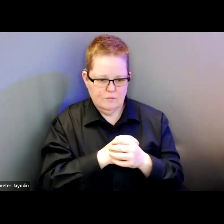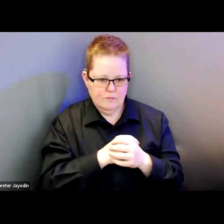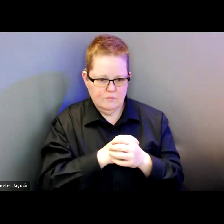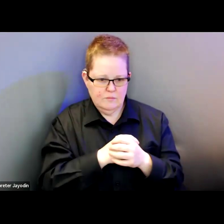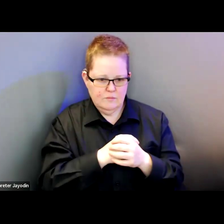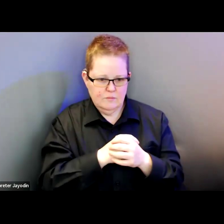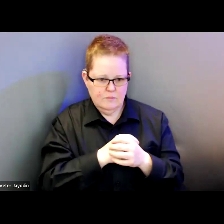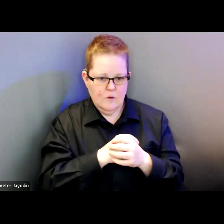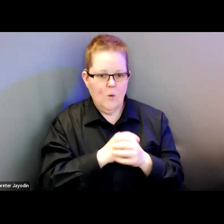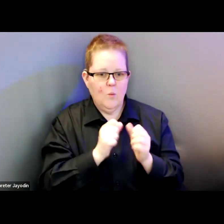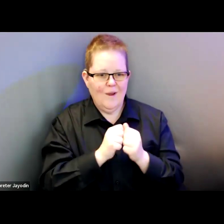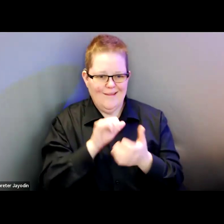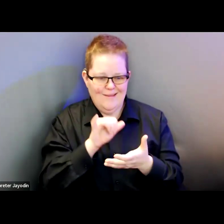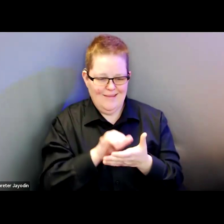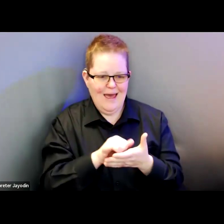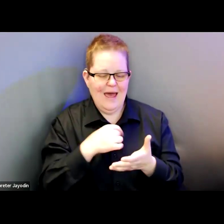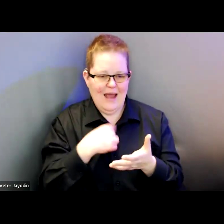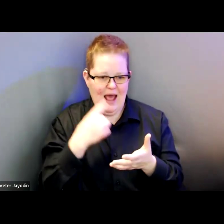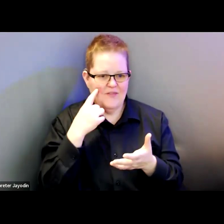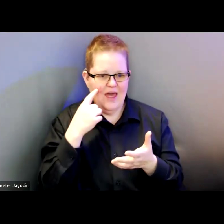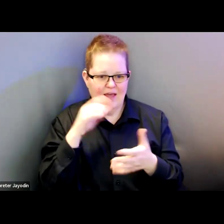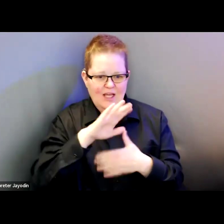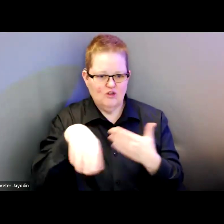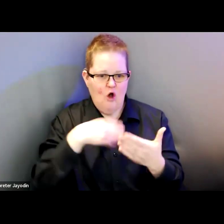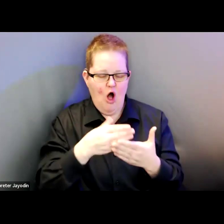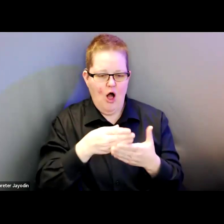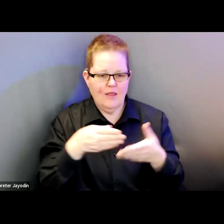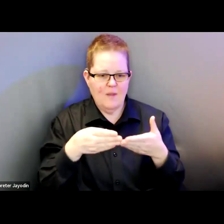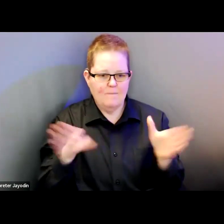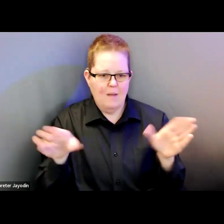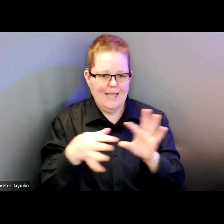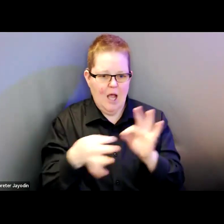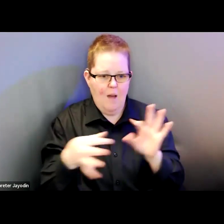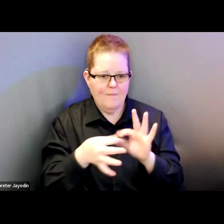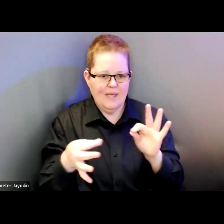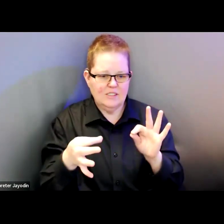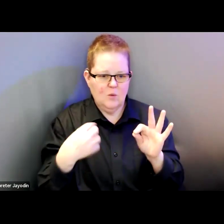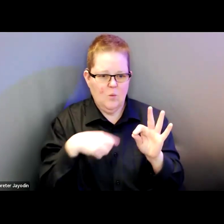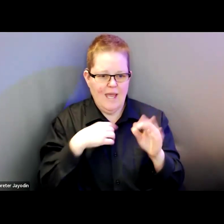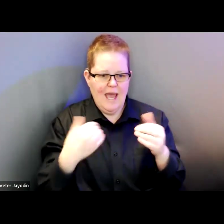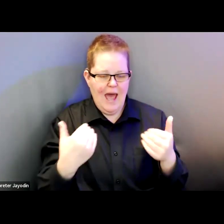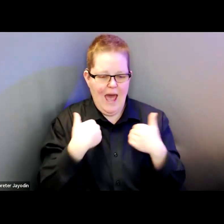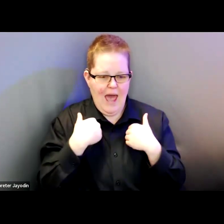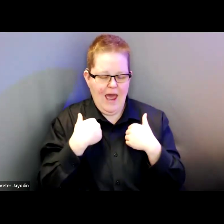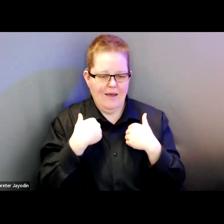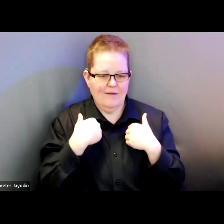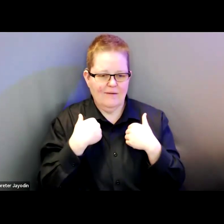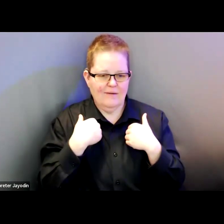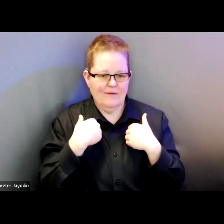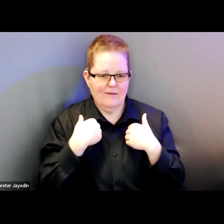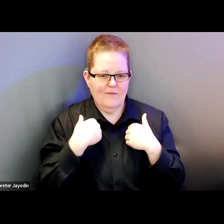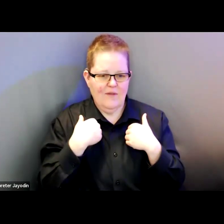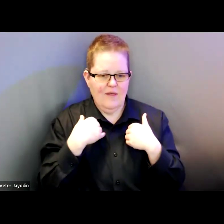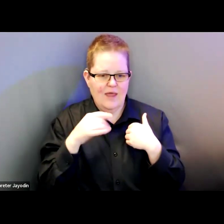So with that, I think those are all of the public comments that we have that are in